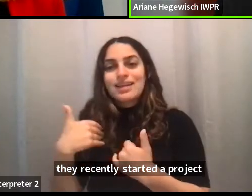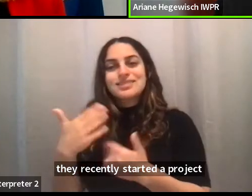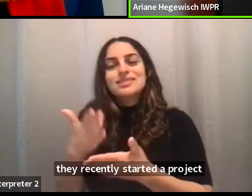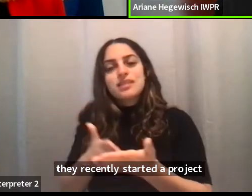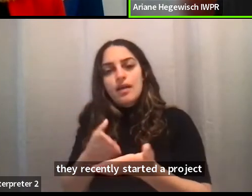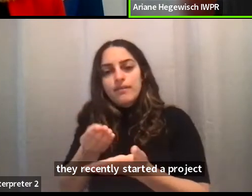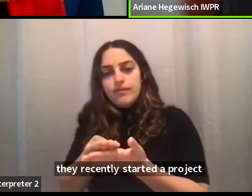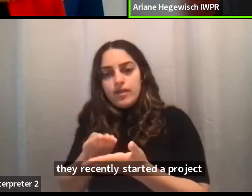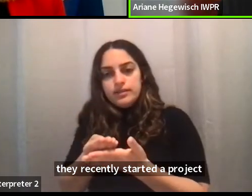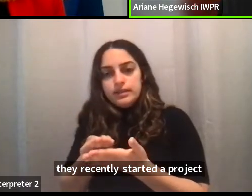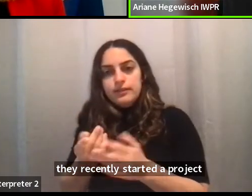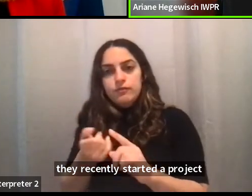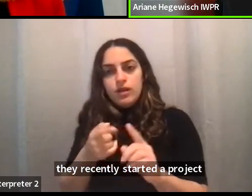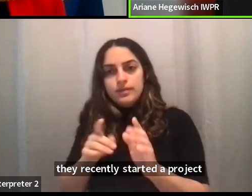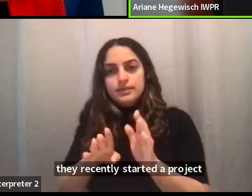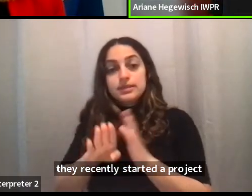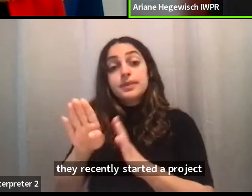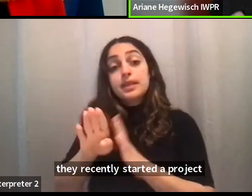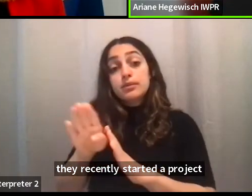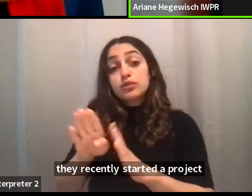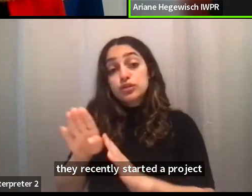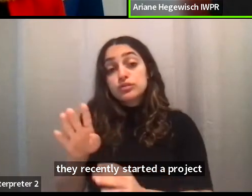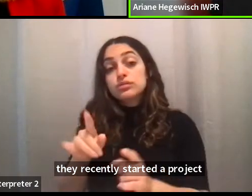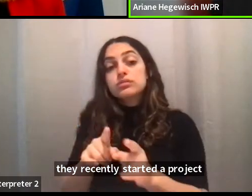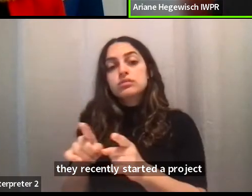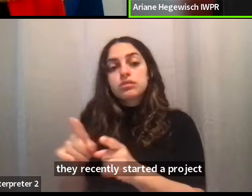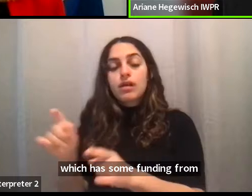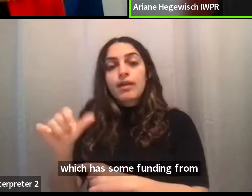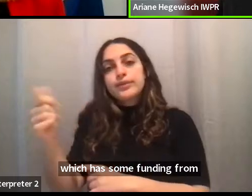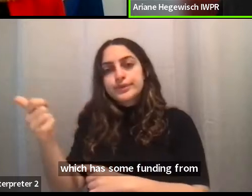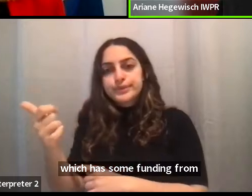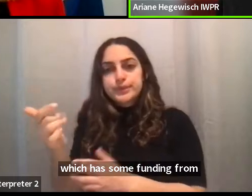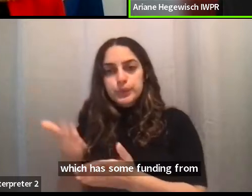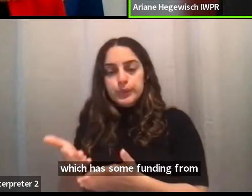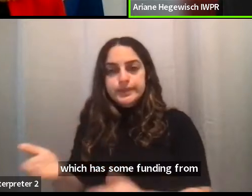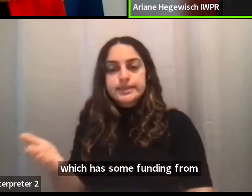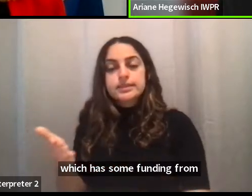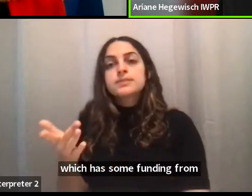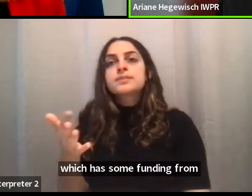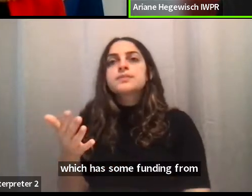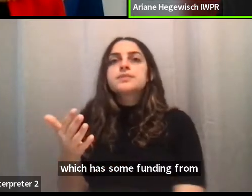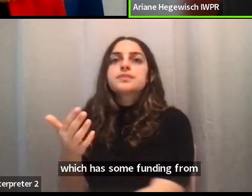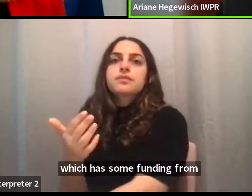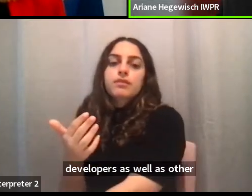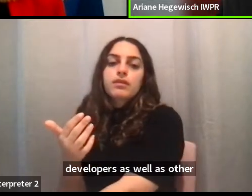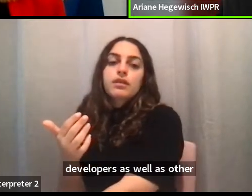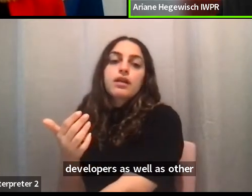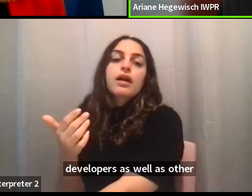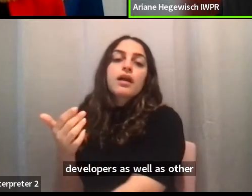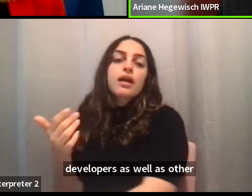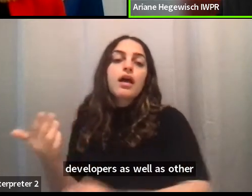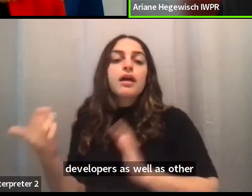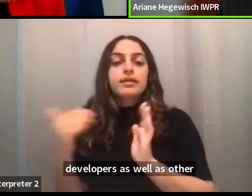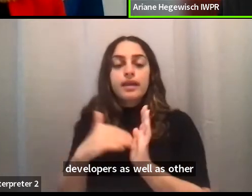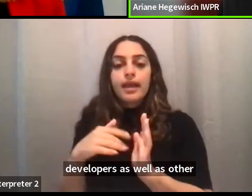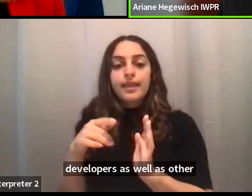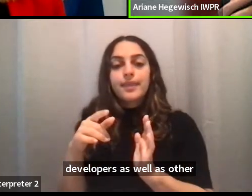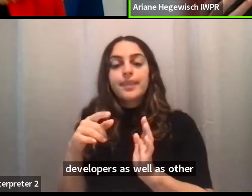um developers as well as other sources again where their match